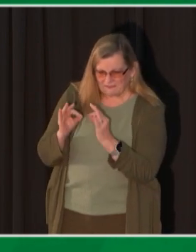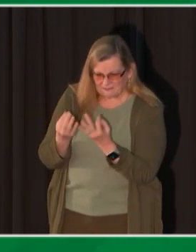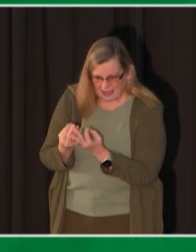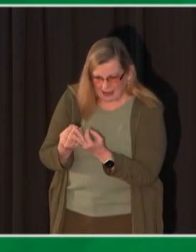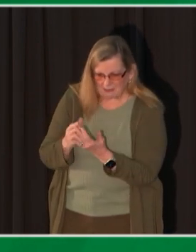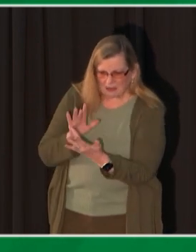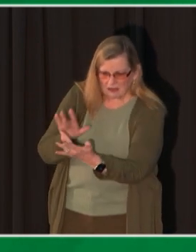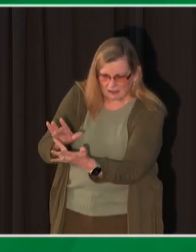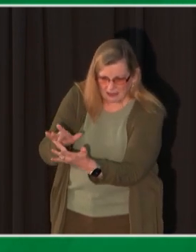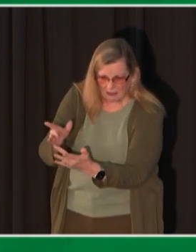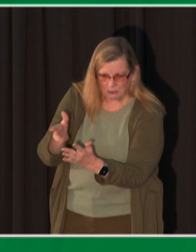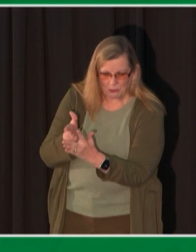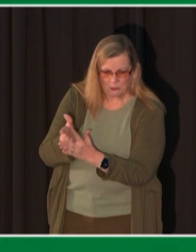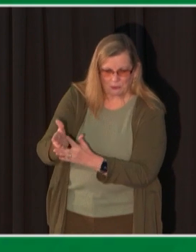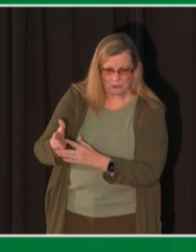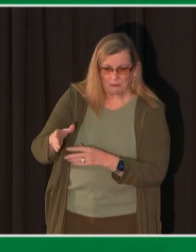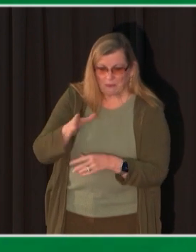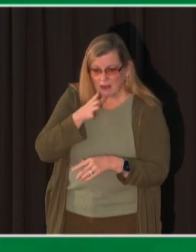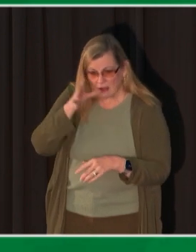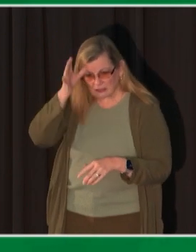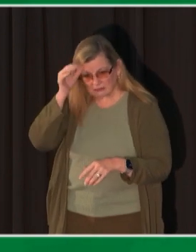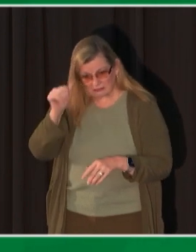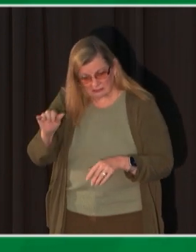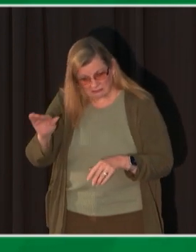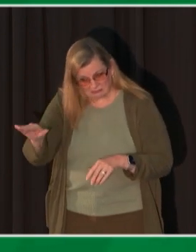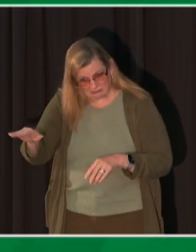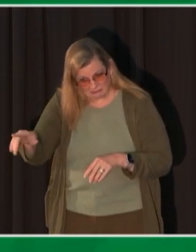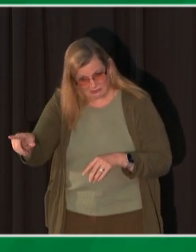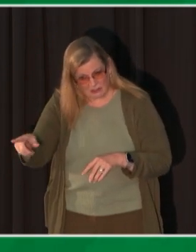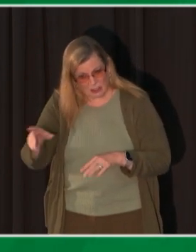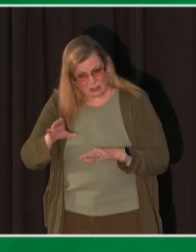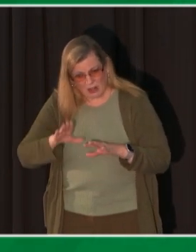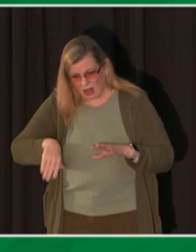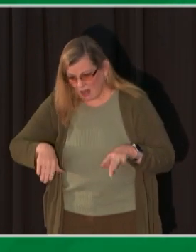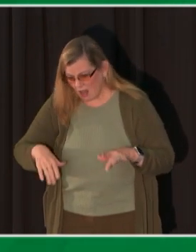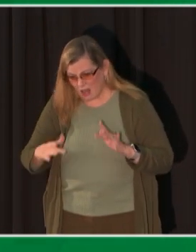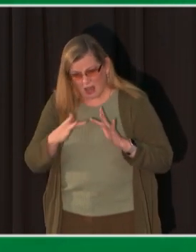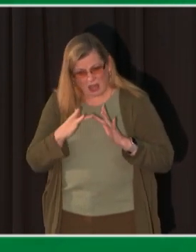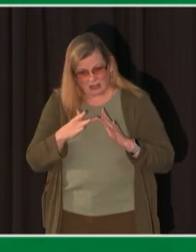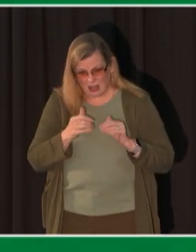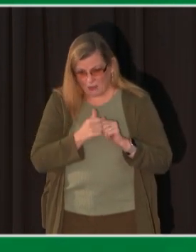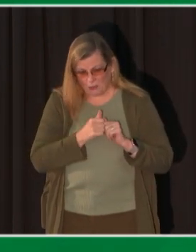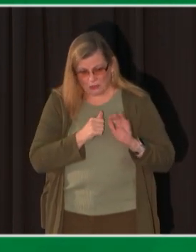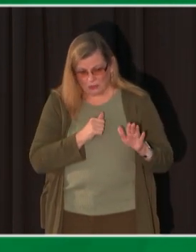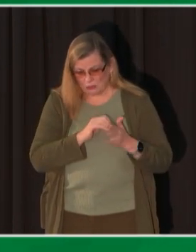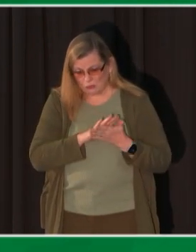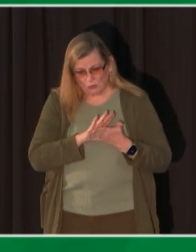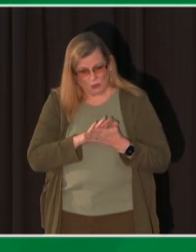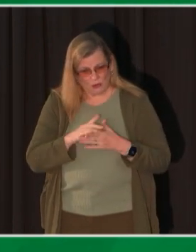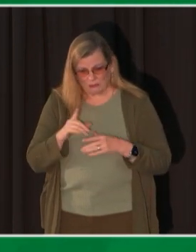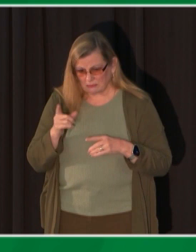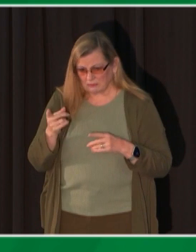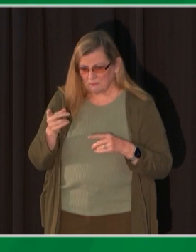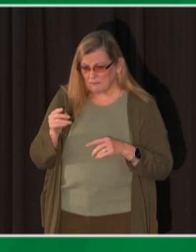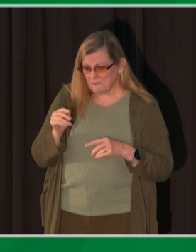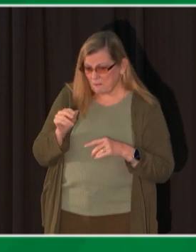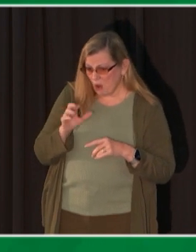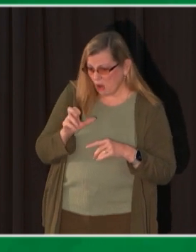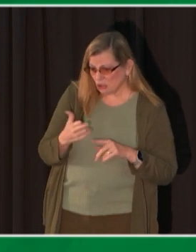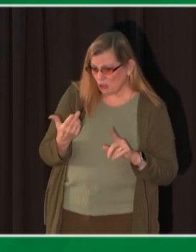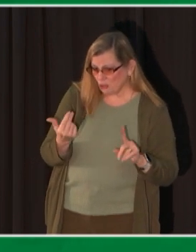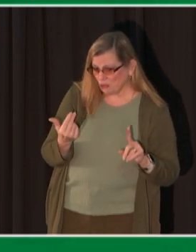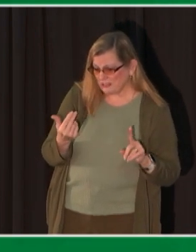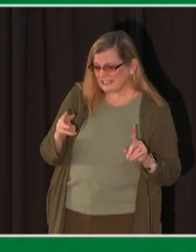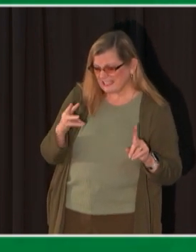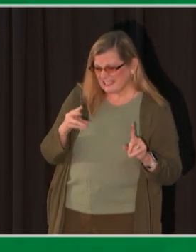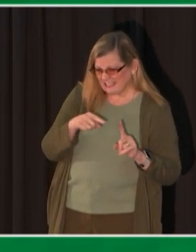have not, parents, this is for you. If you have not made contact with your child's school since March 16th, we need